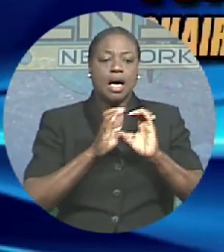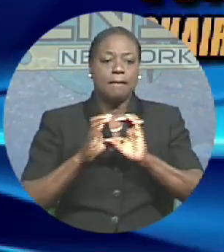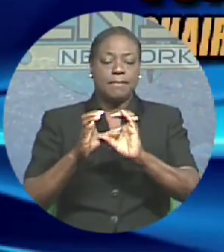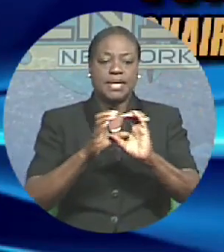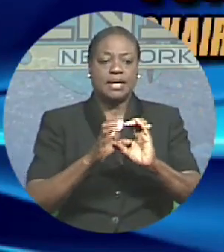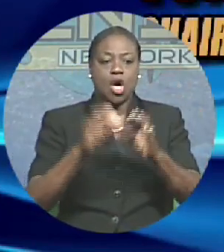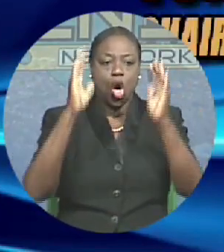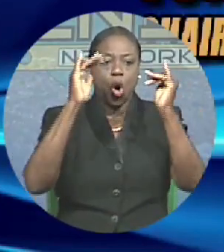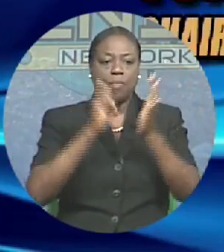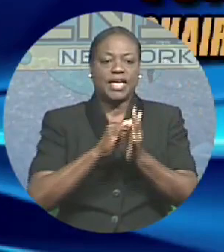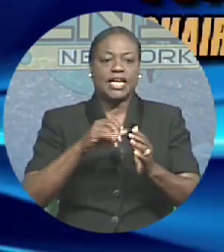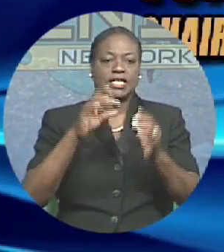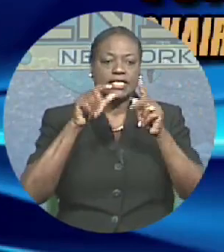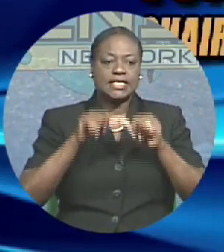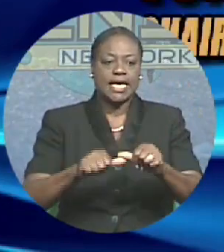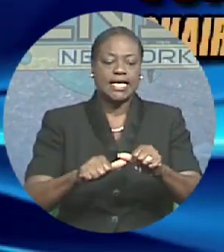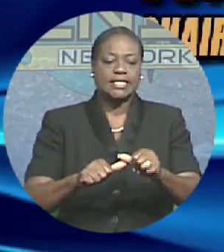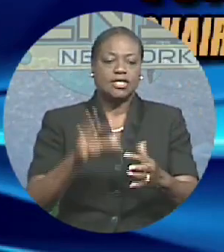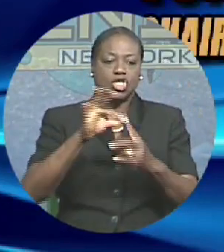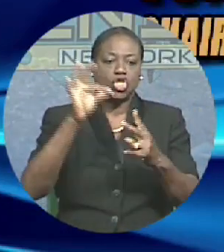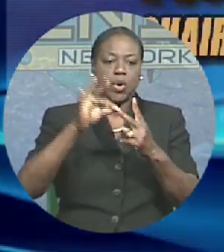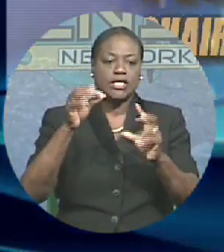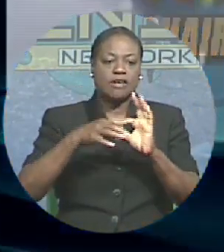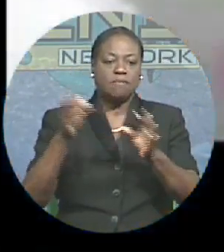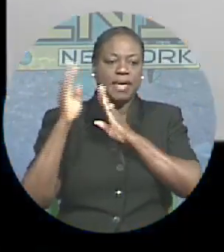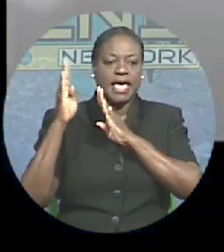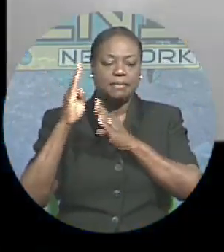it remains the choice of Bahamian consumers.